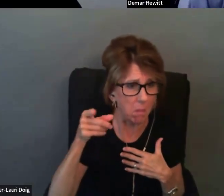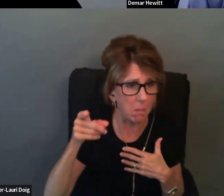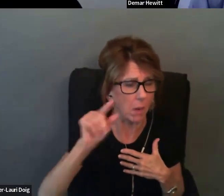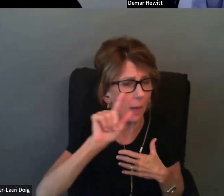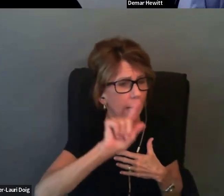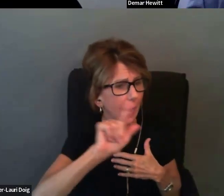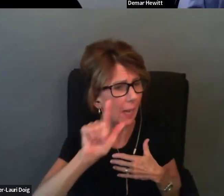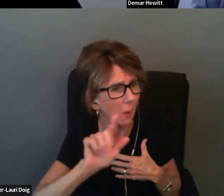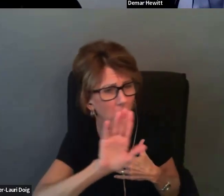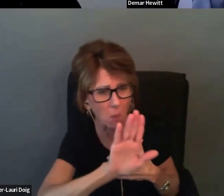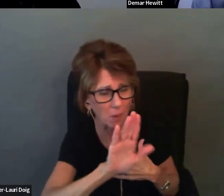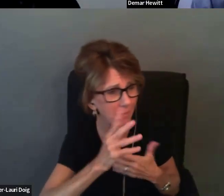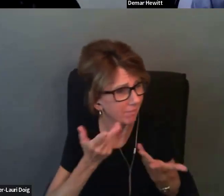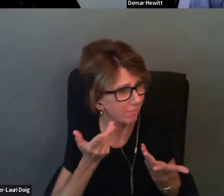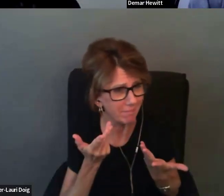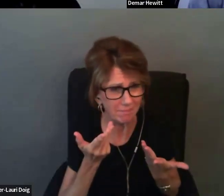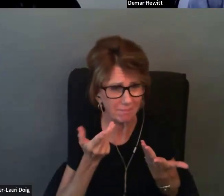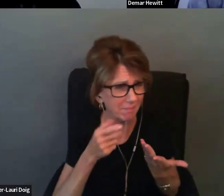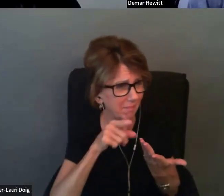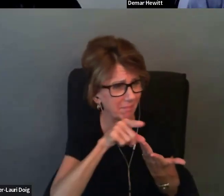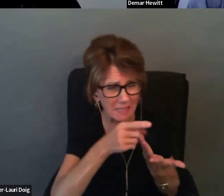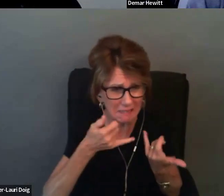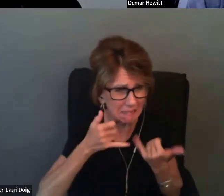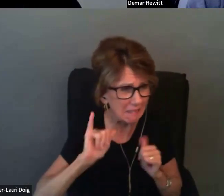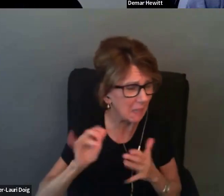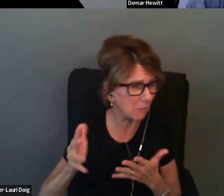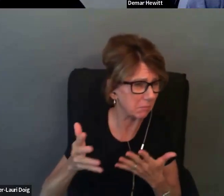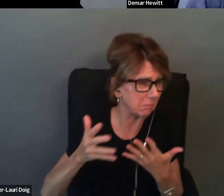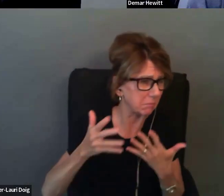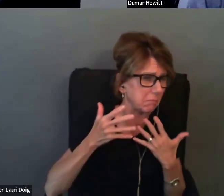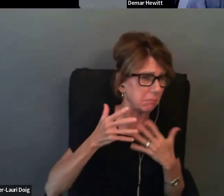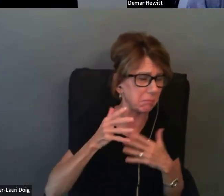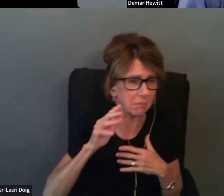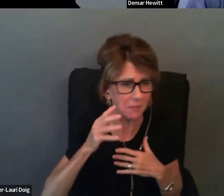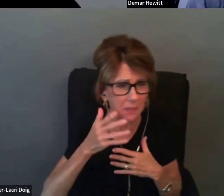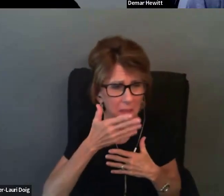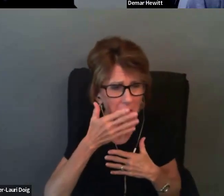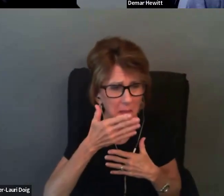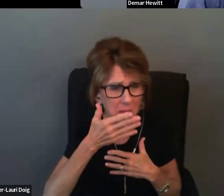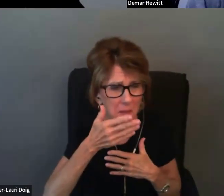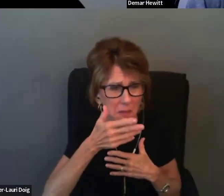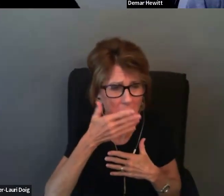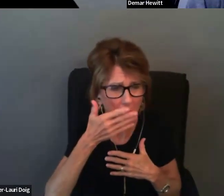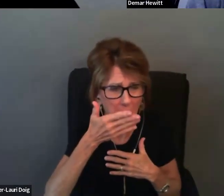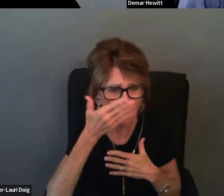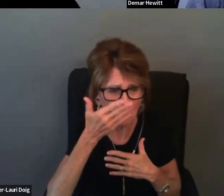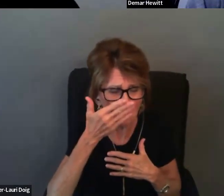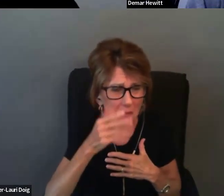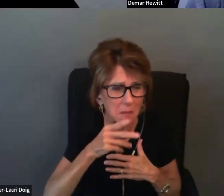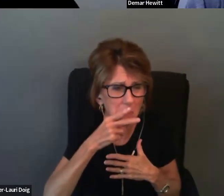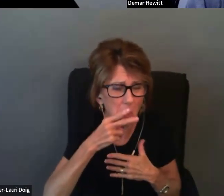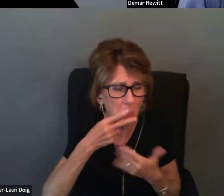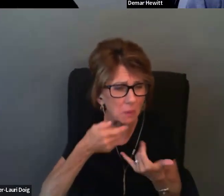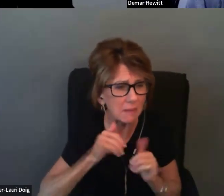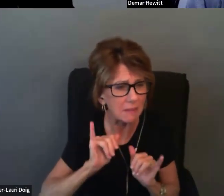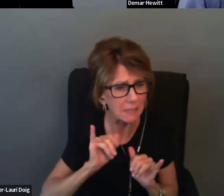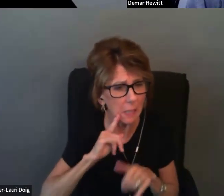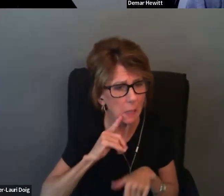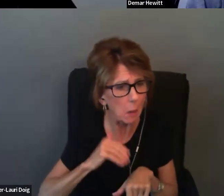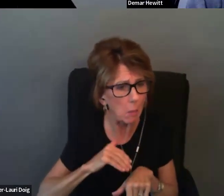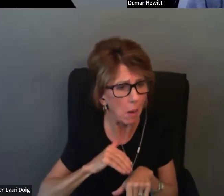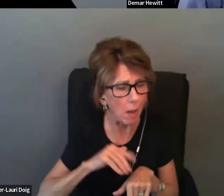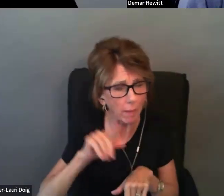designate smoking to be at the back of the premises. Okay. Thank you. The next question